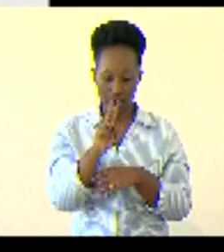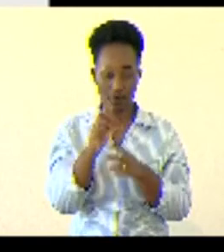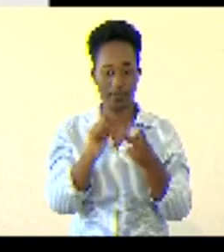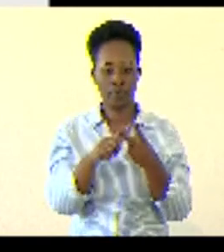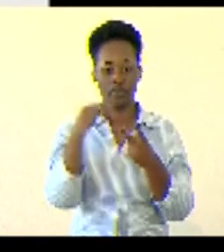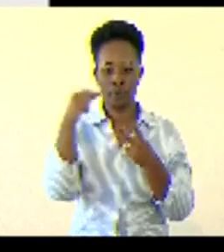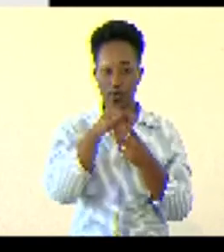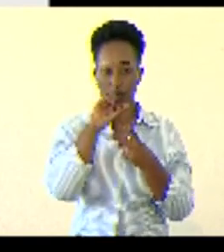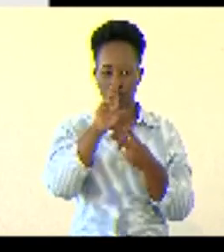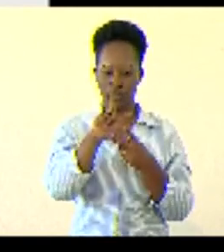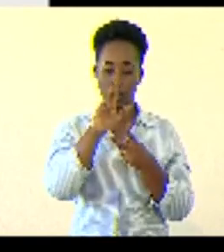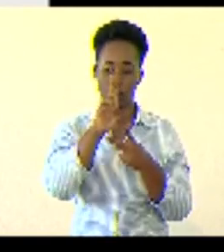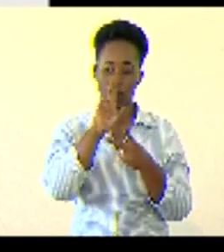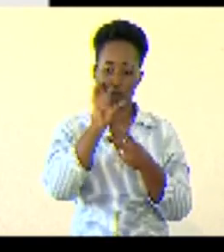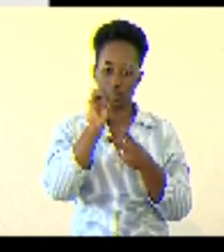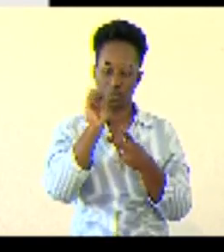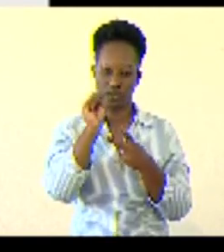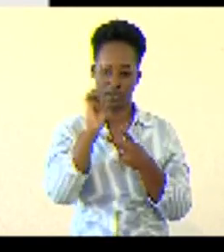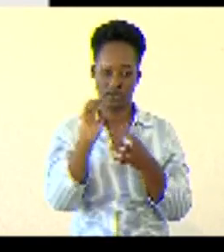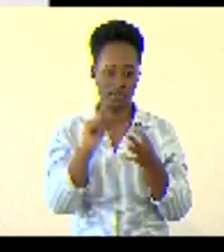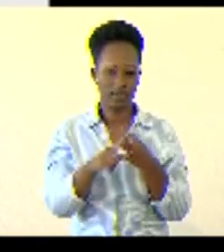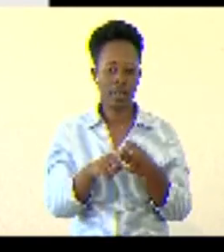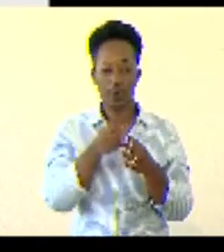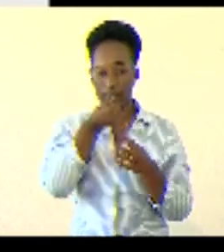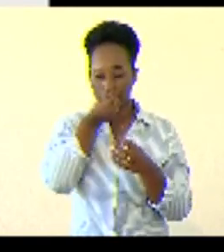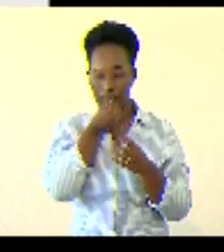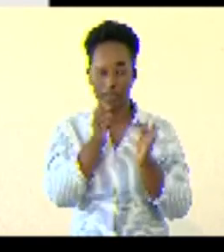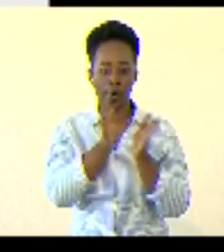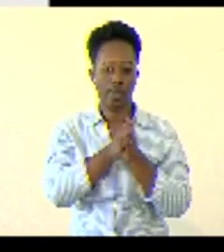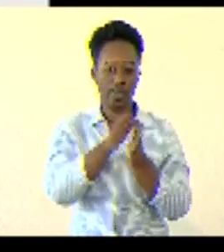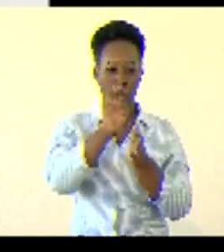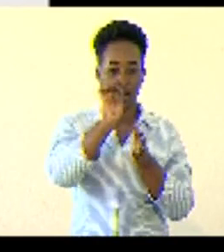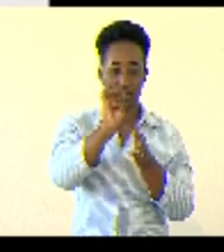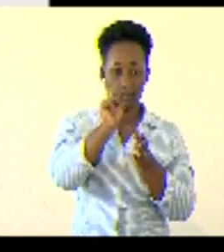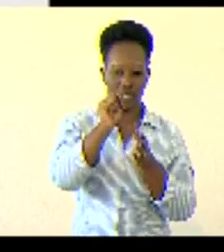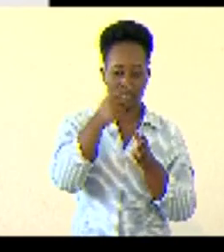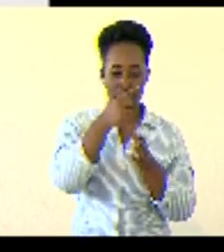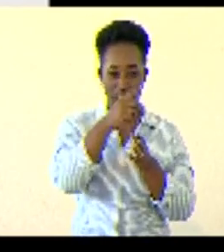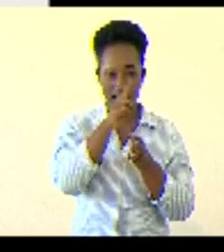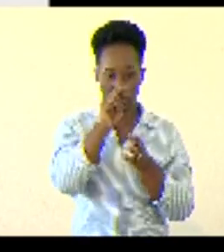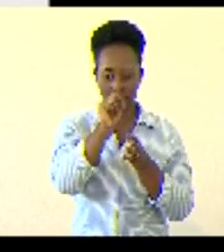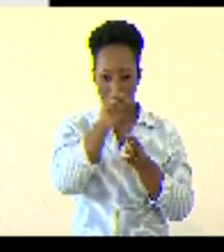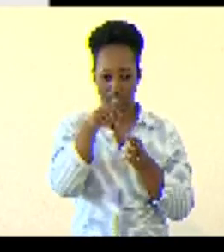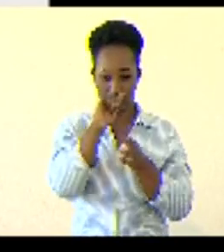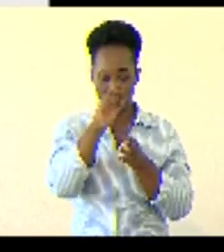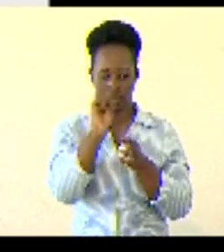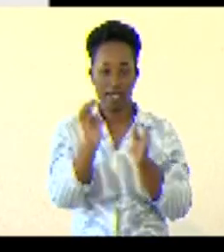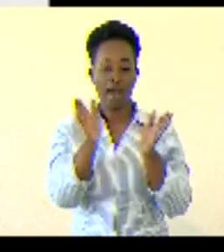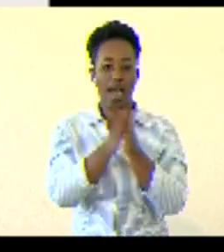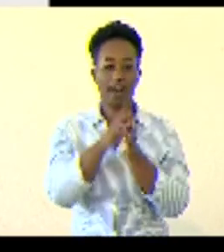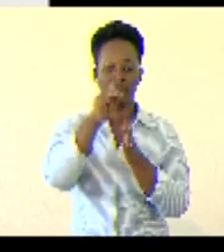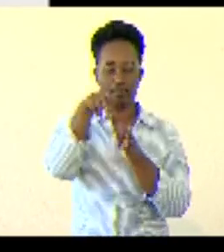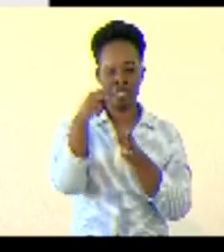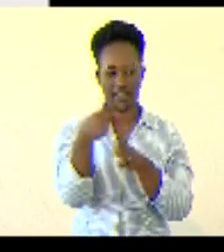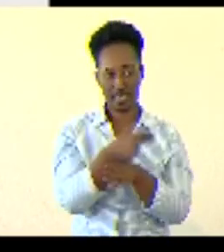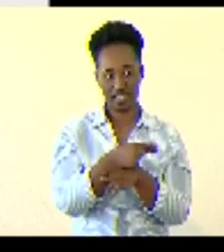glucose, temperature, enzyme inhibitors, and pH. We are rewinding our lesson of active